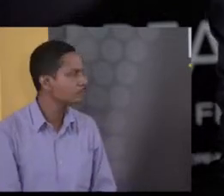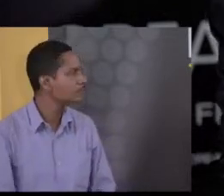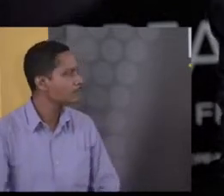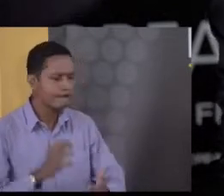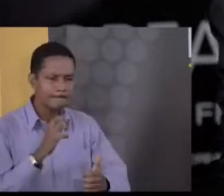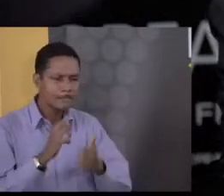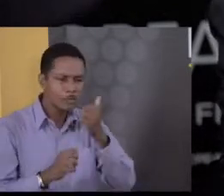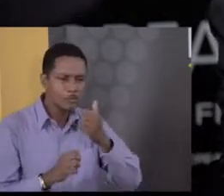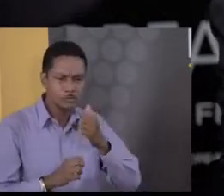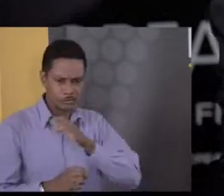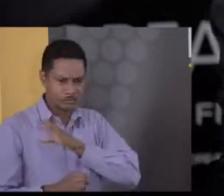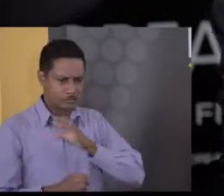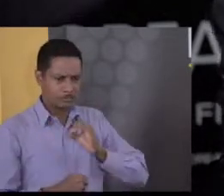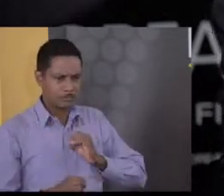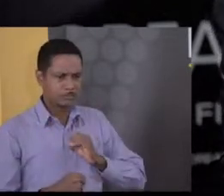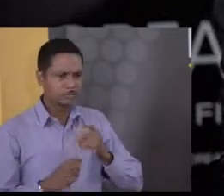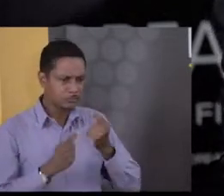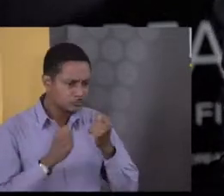Well, not really,